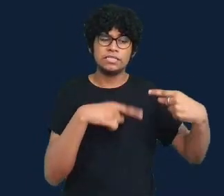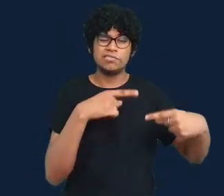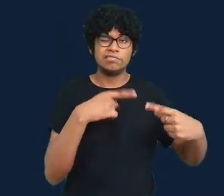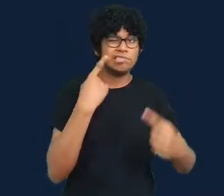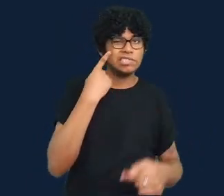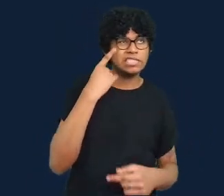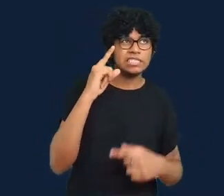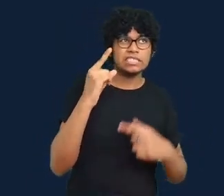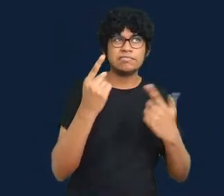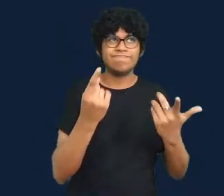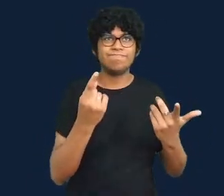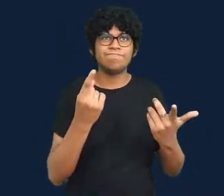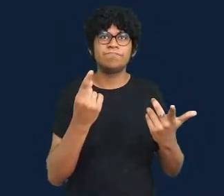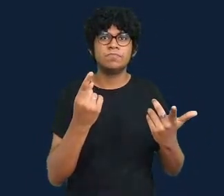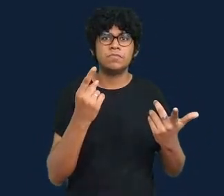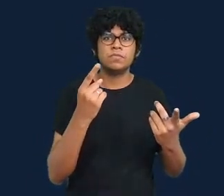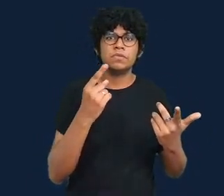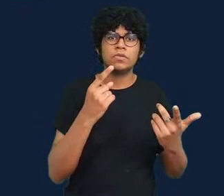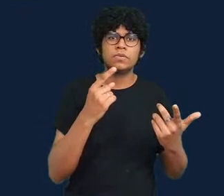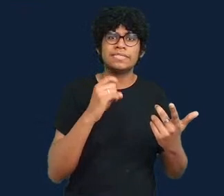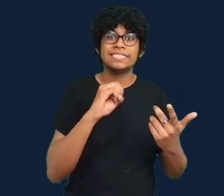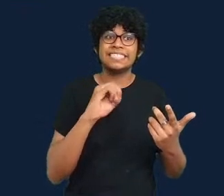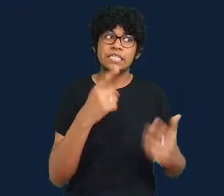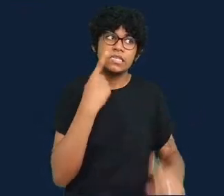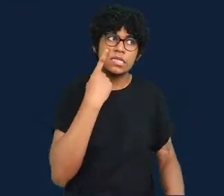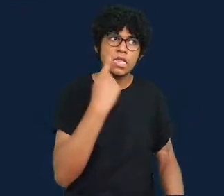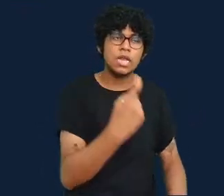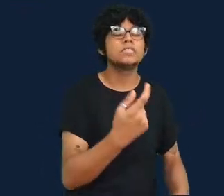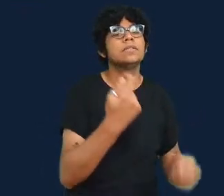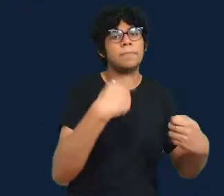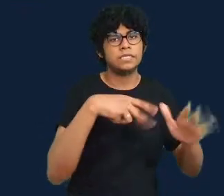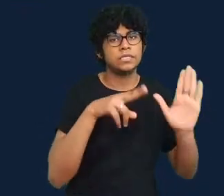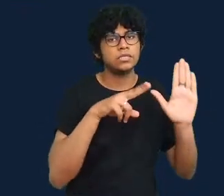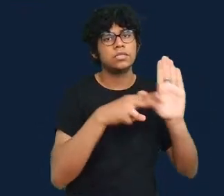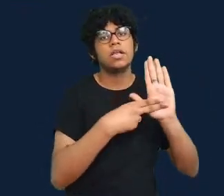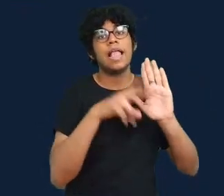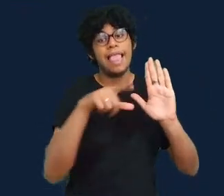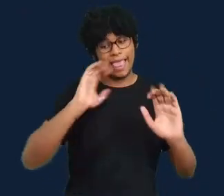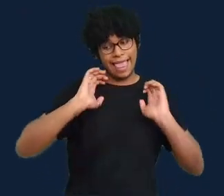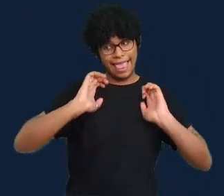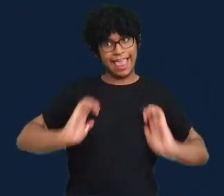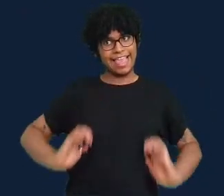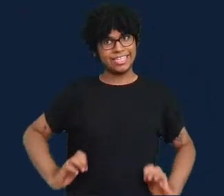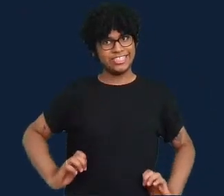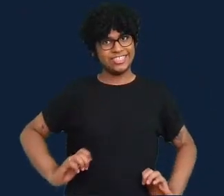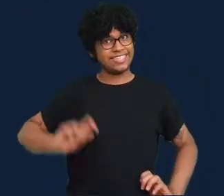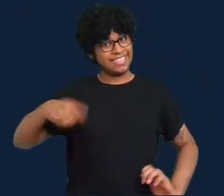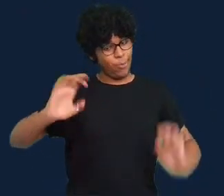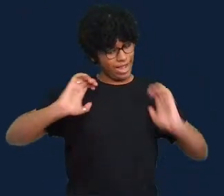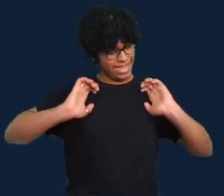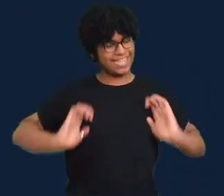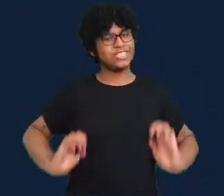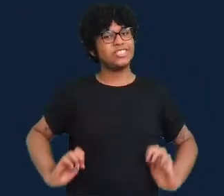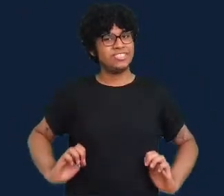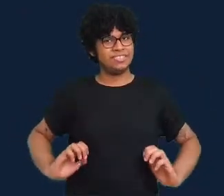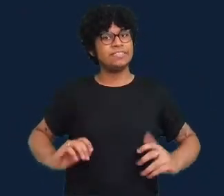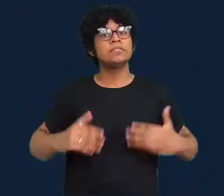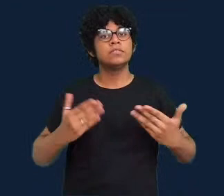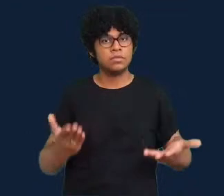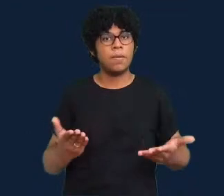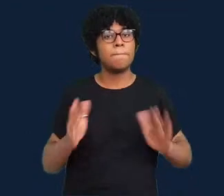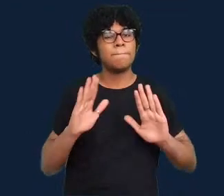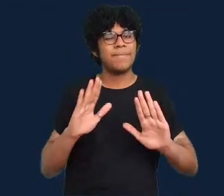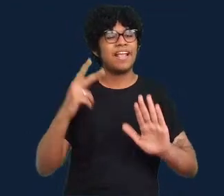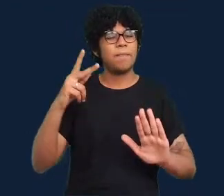supposed to declare it. Like that's what the ethics state. But like when it comes to politics and things like that,